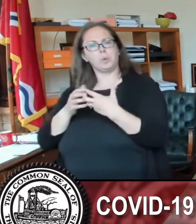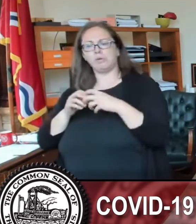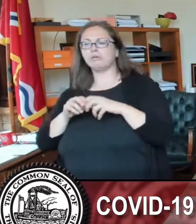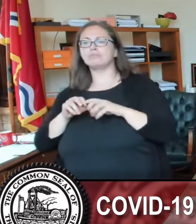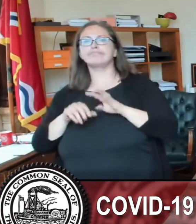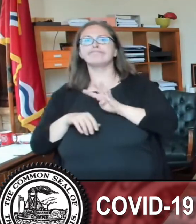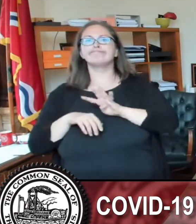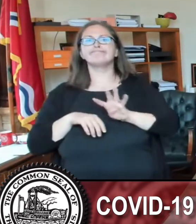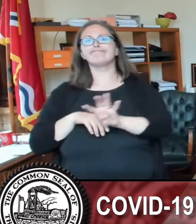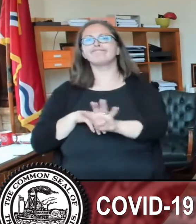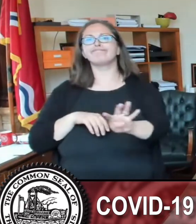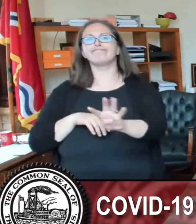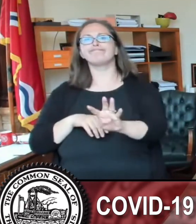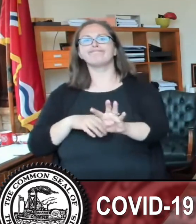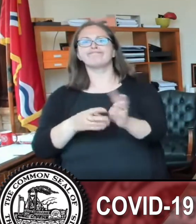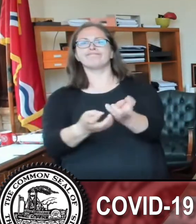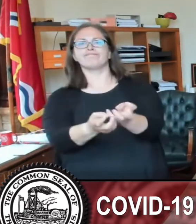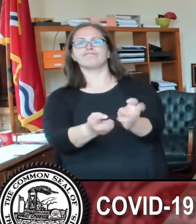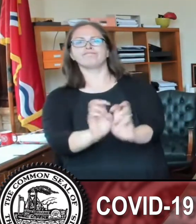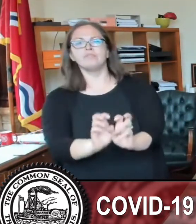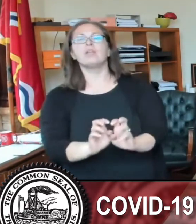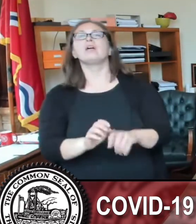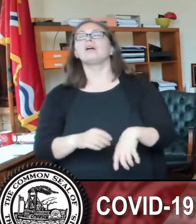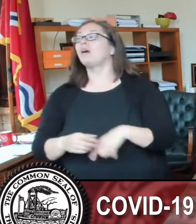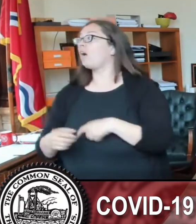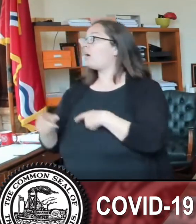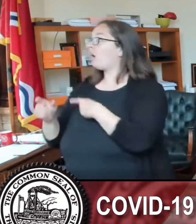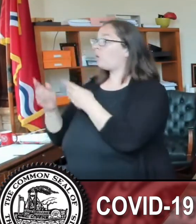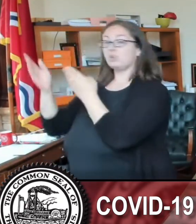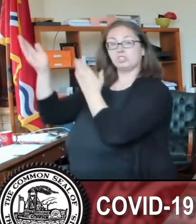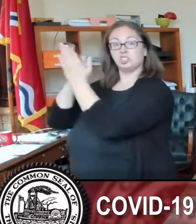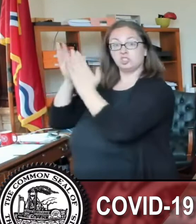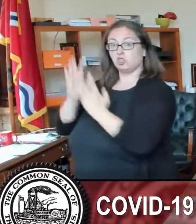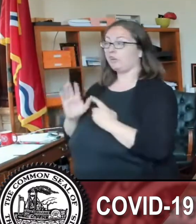and then your server will be wearing a mask.